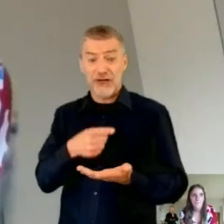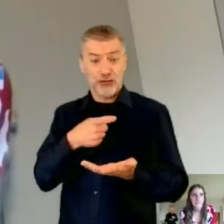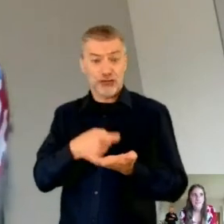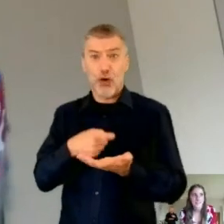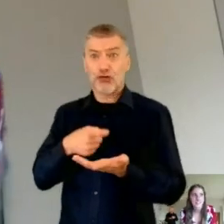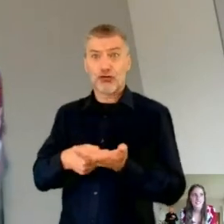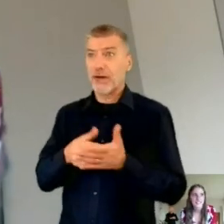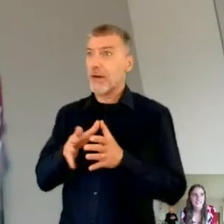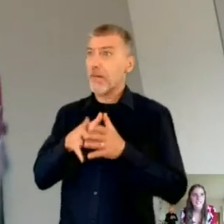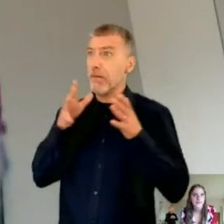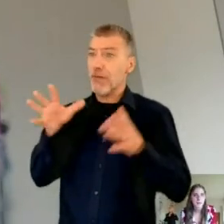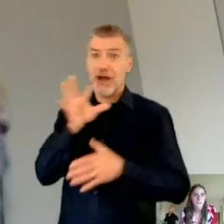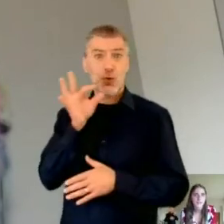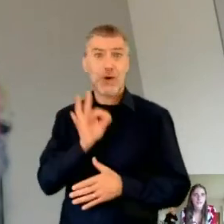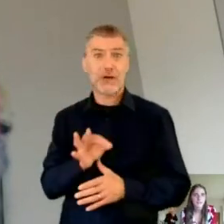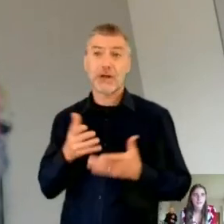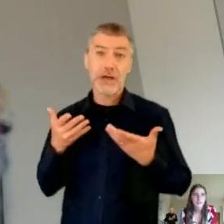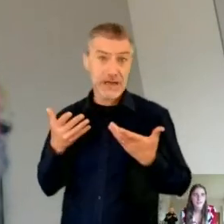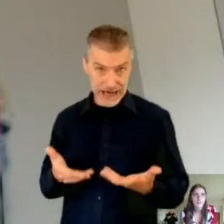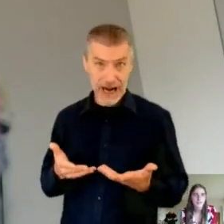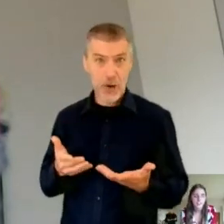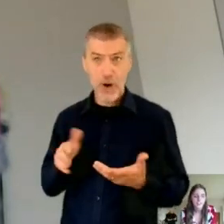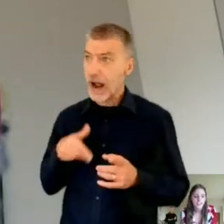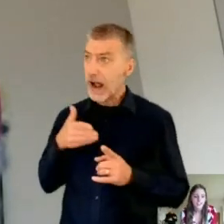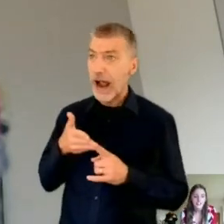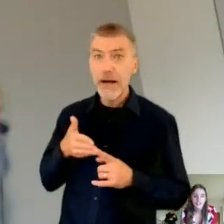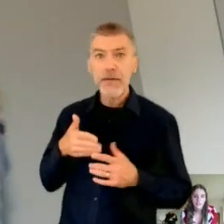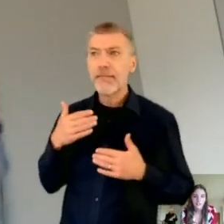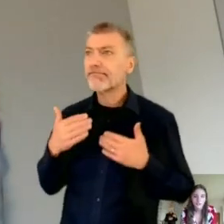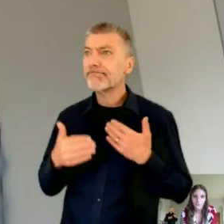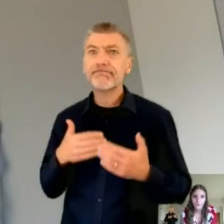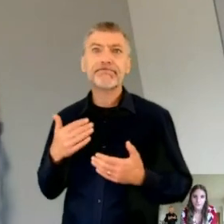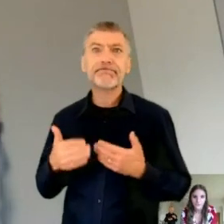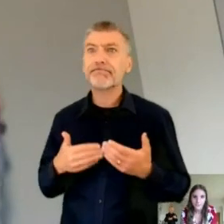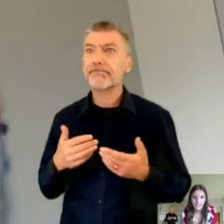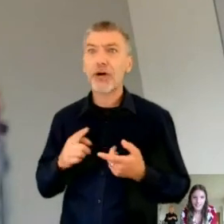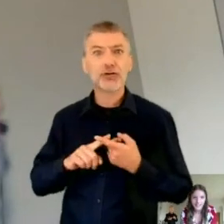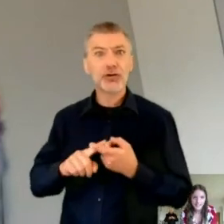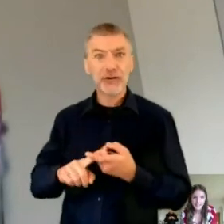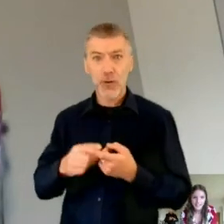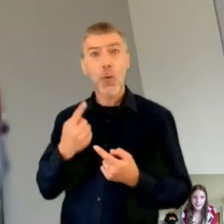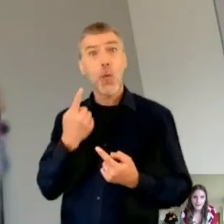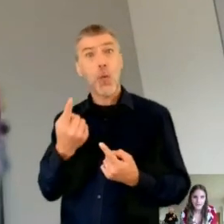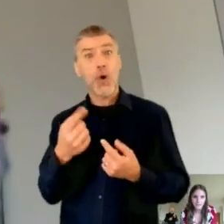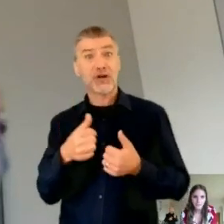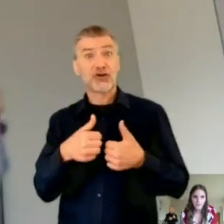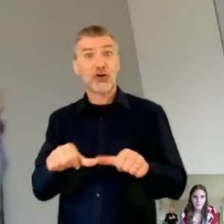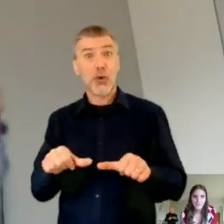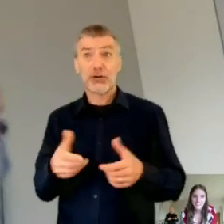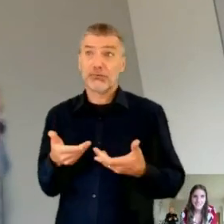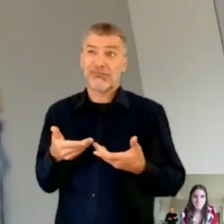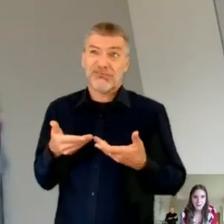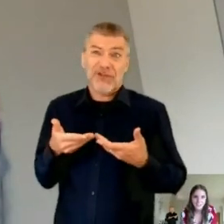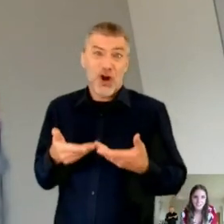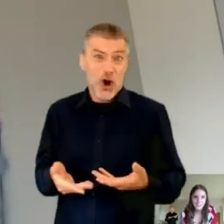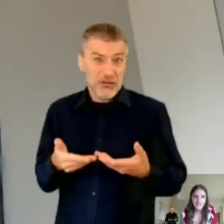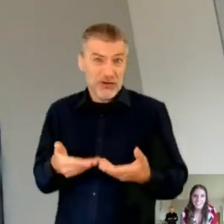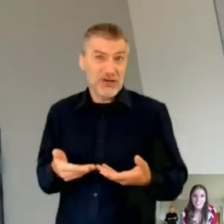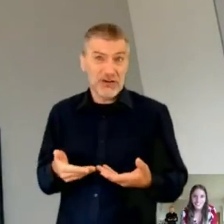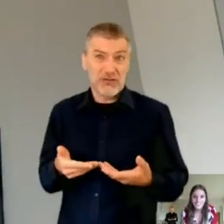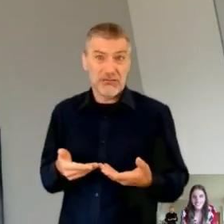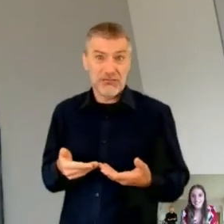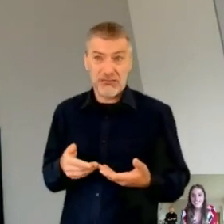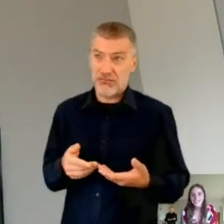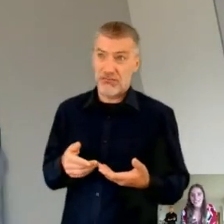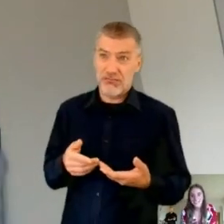And at the moment, we've got a solution for today. So I guess the part of that question